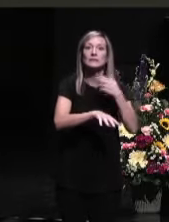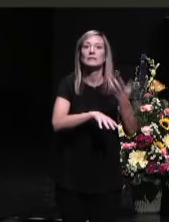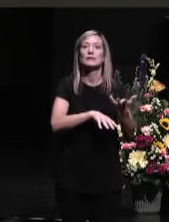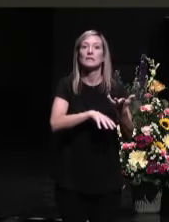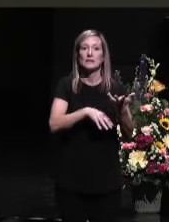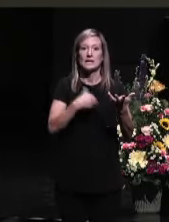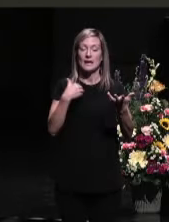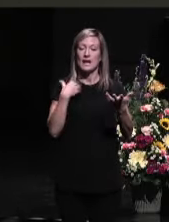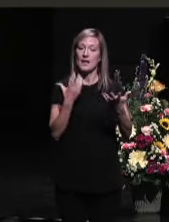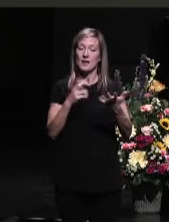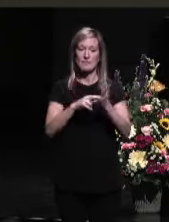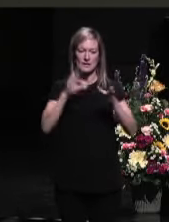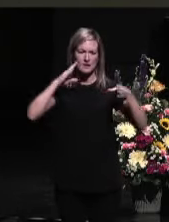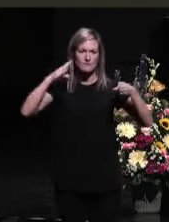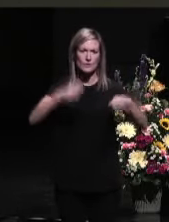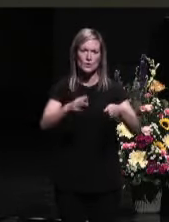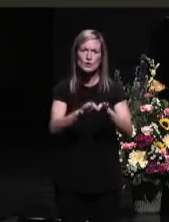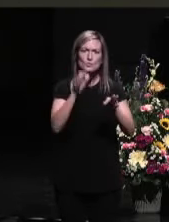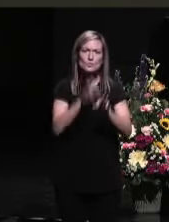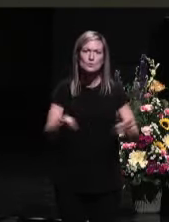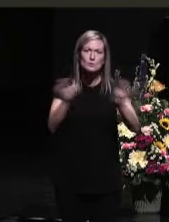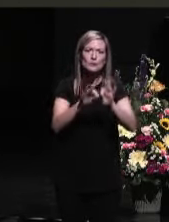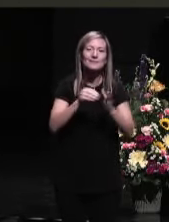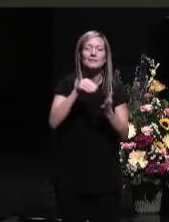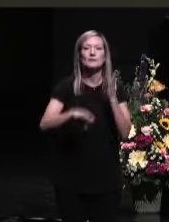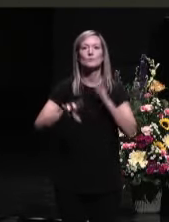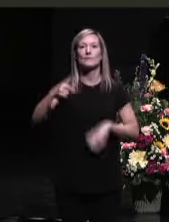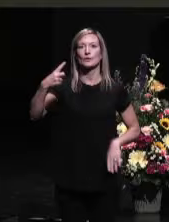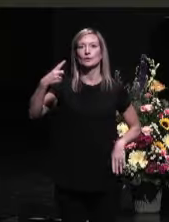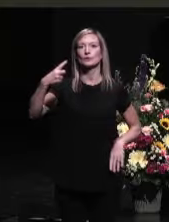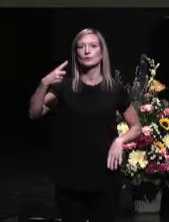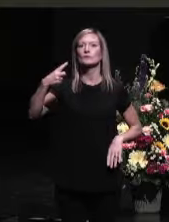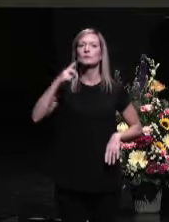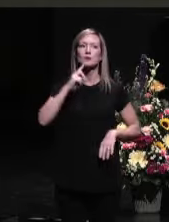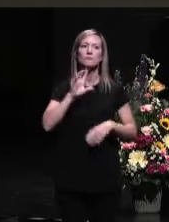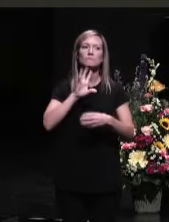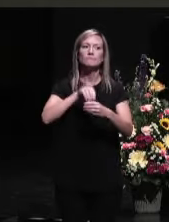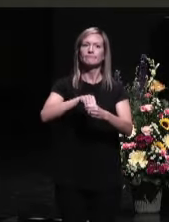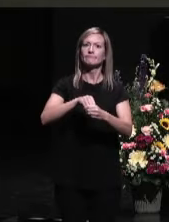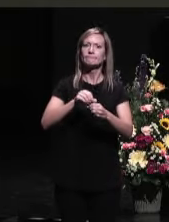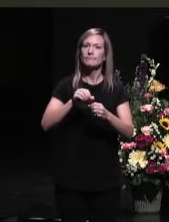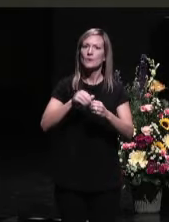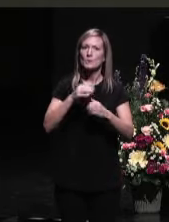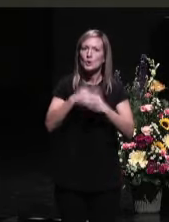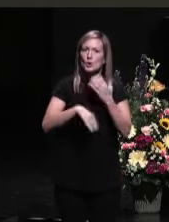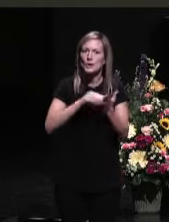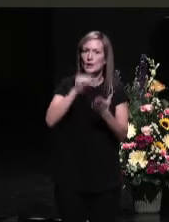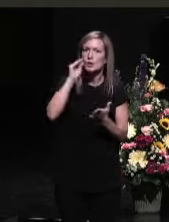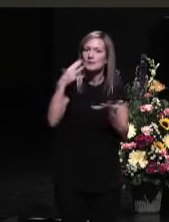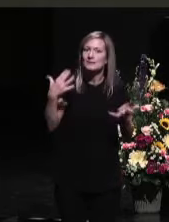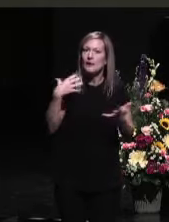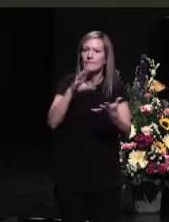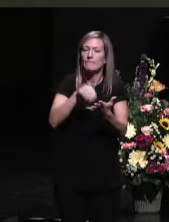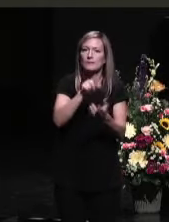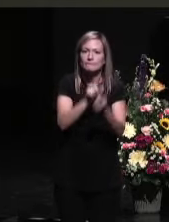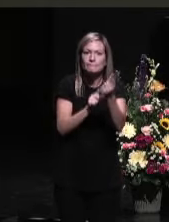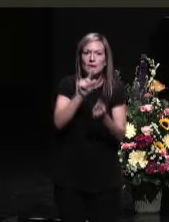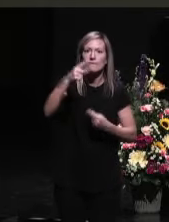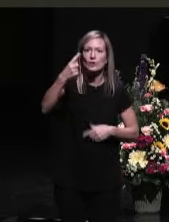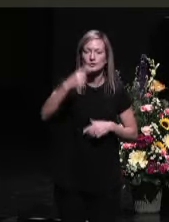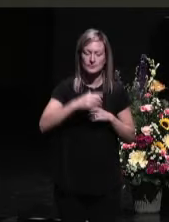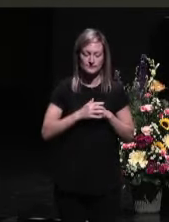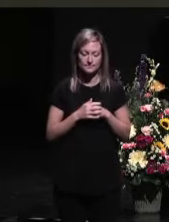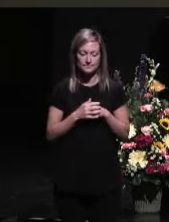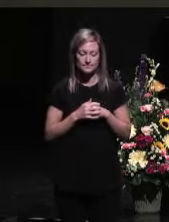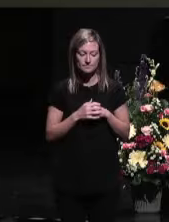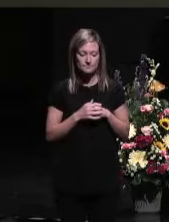students first, and really getting involved where there's early warnings and a lot of things that occur. We've seen in the Honors College a